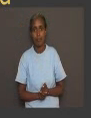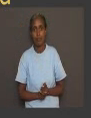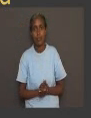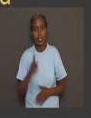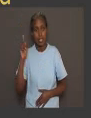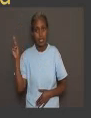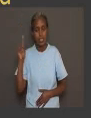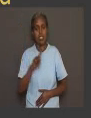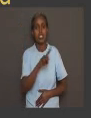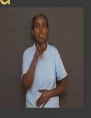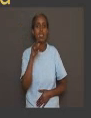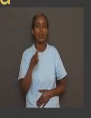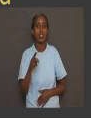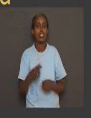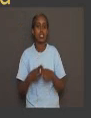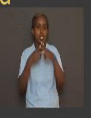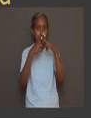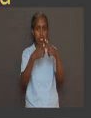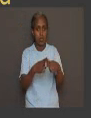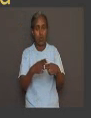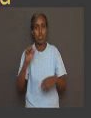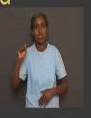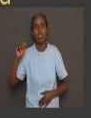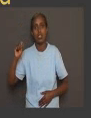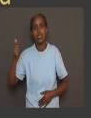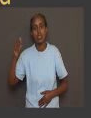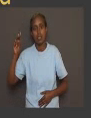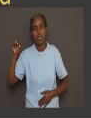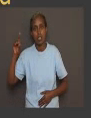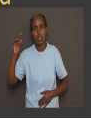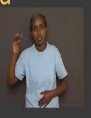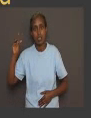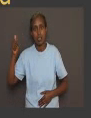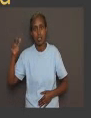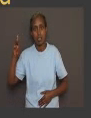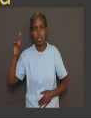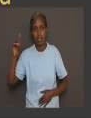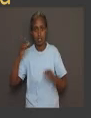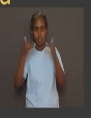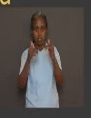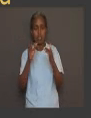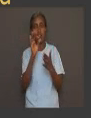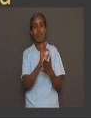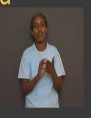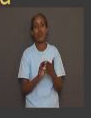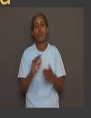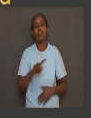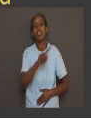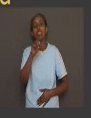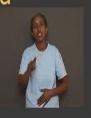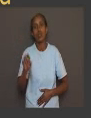This equation is called the standard form of the equation of a